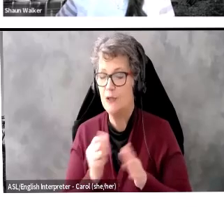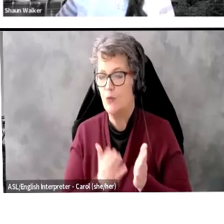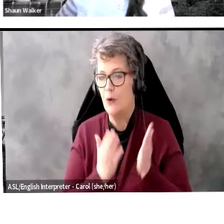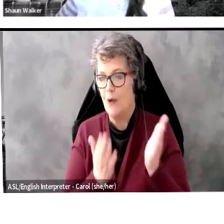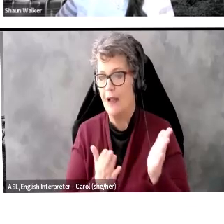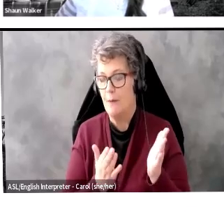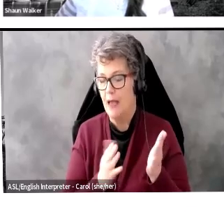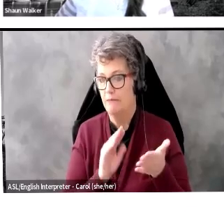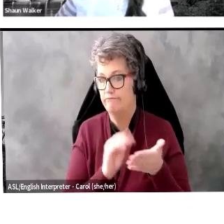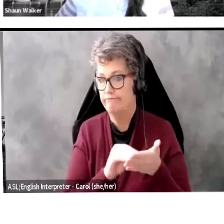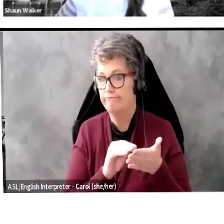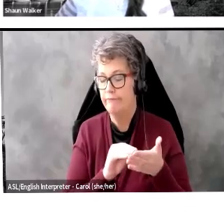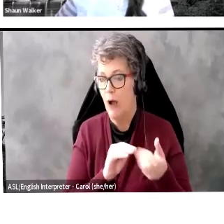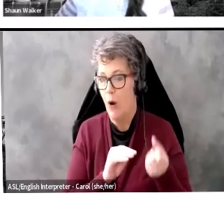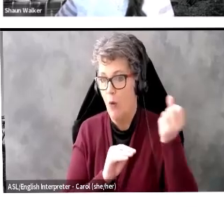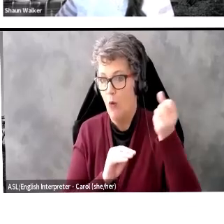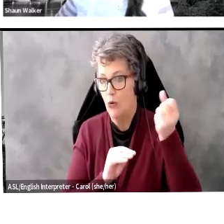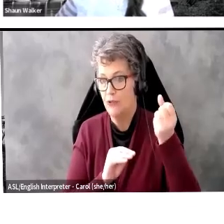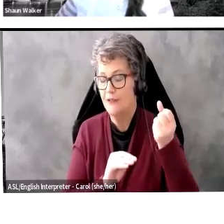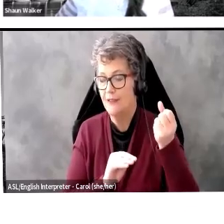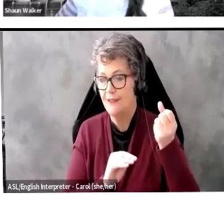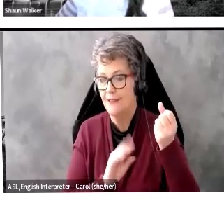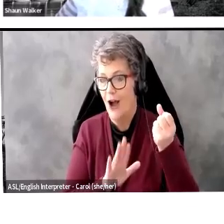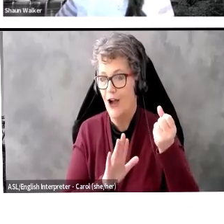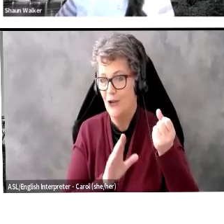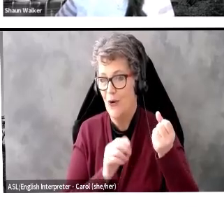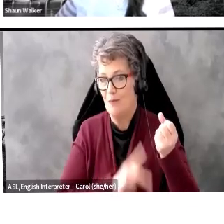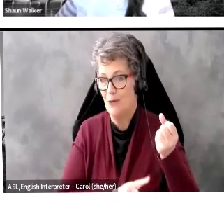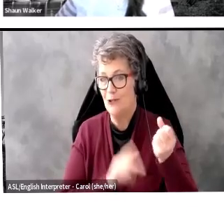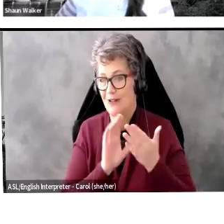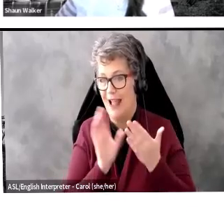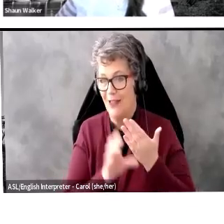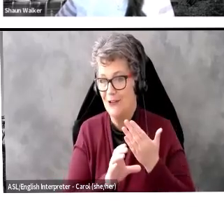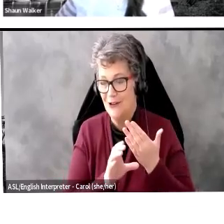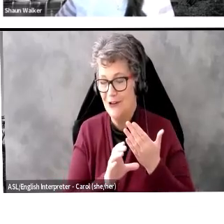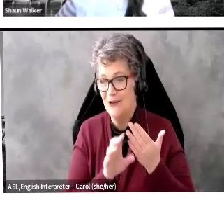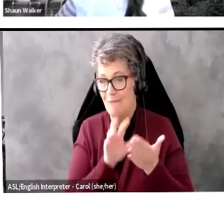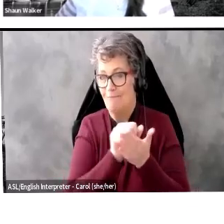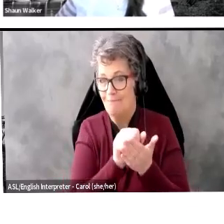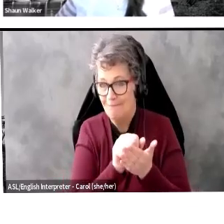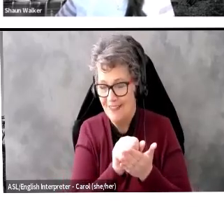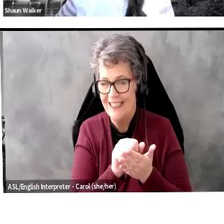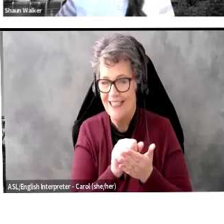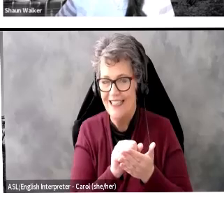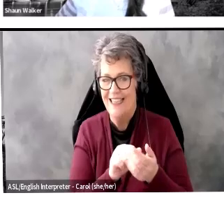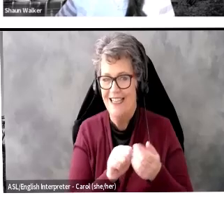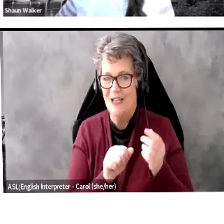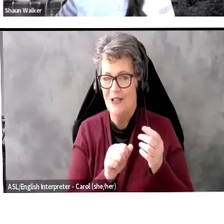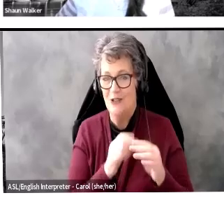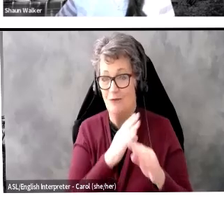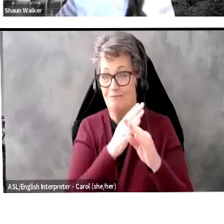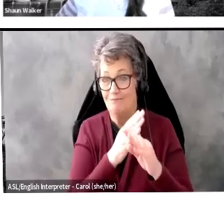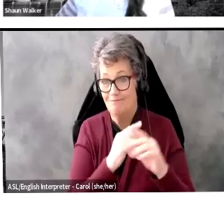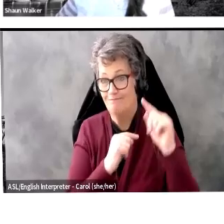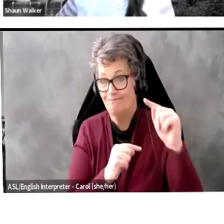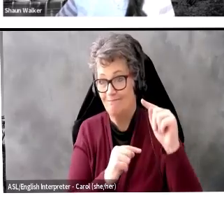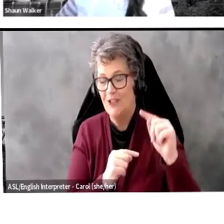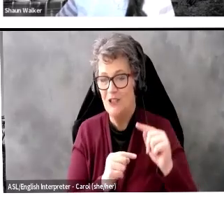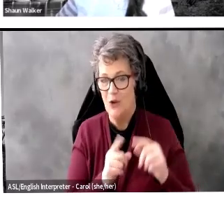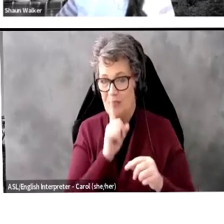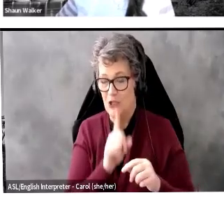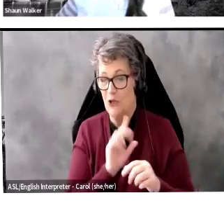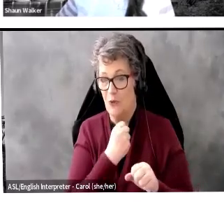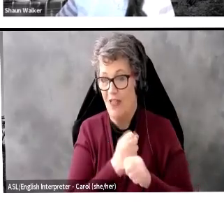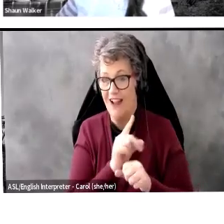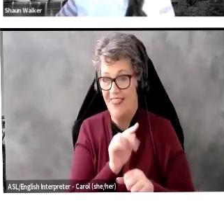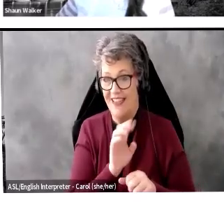recommend placing a hold on your personal calendars, so you're ensuring to lock in that date